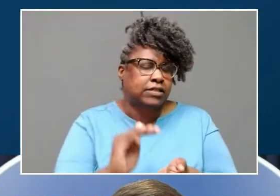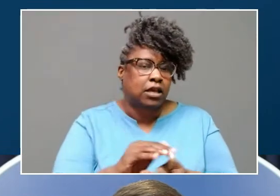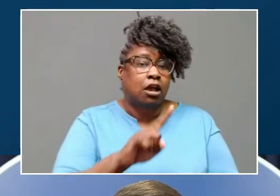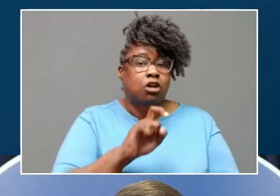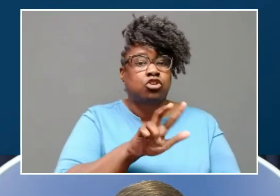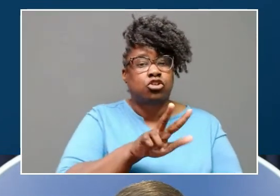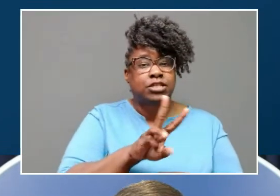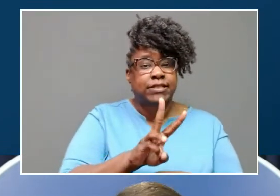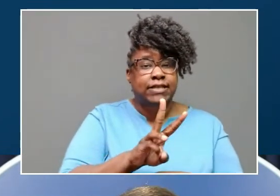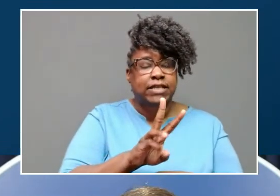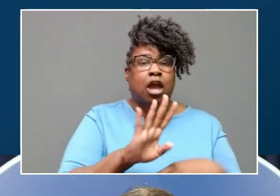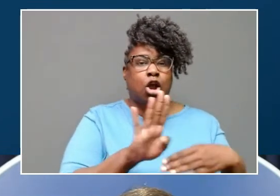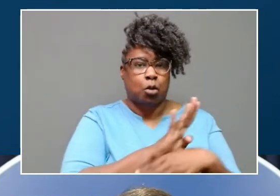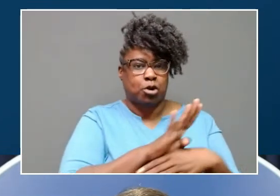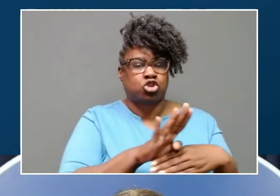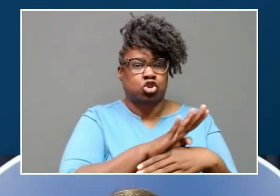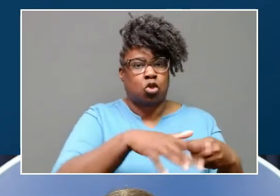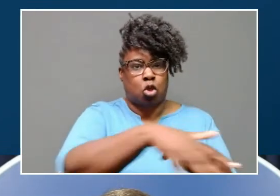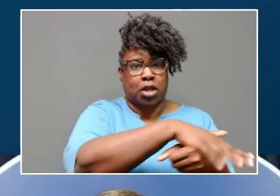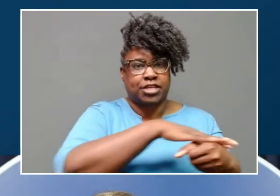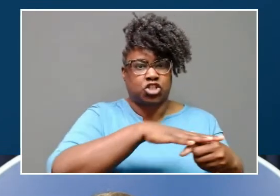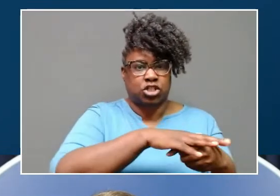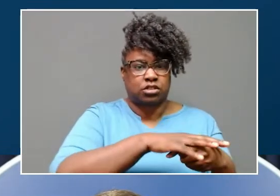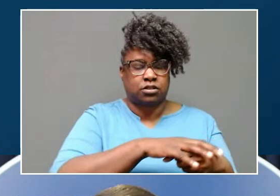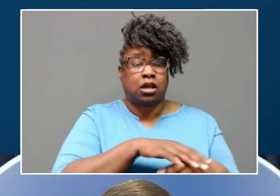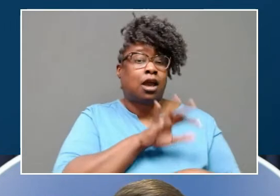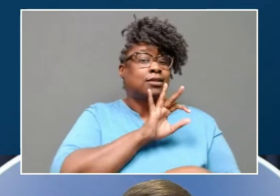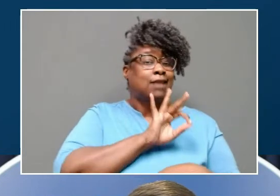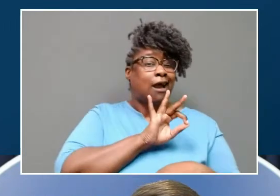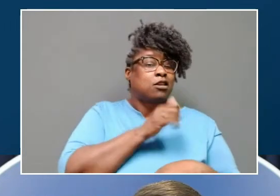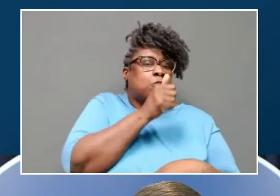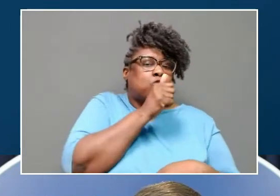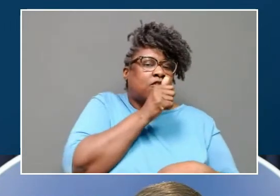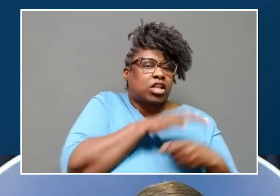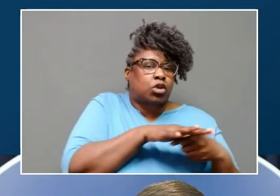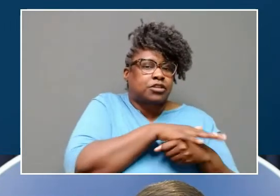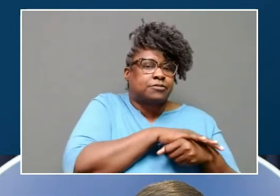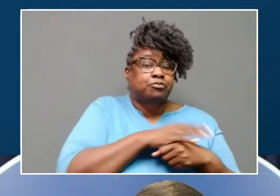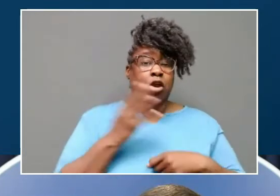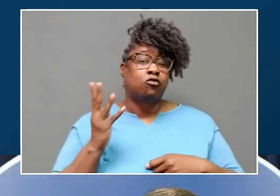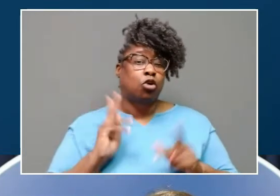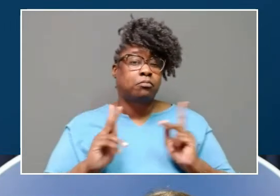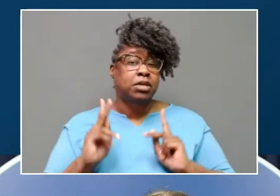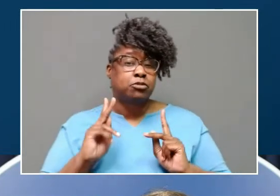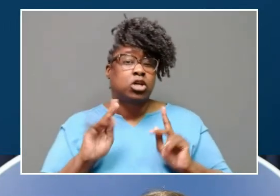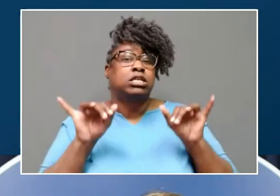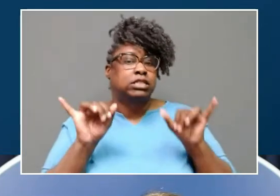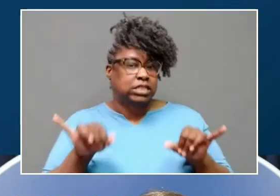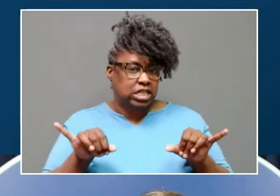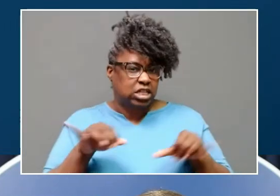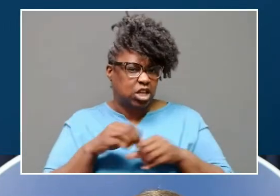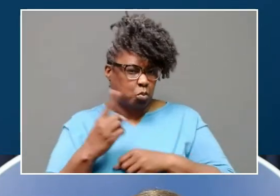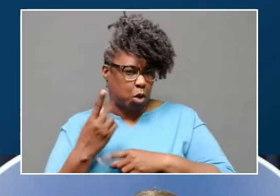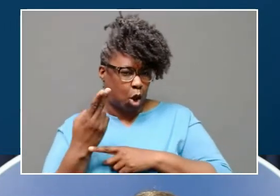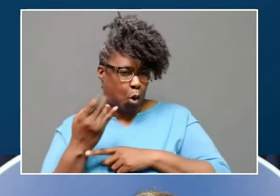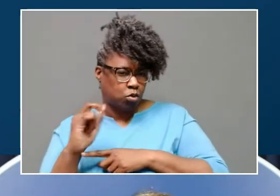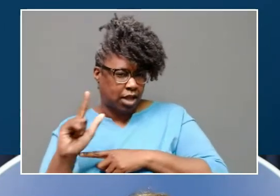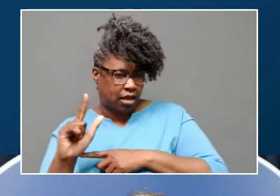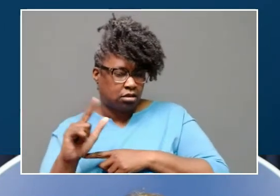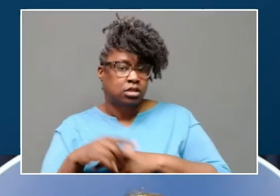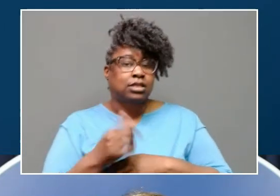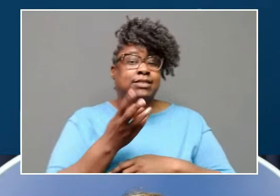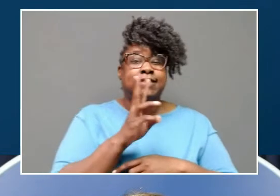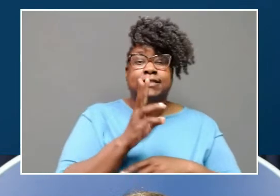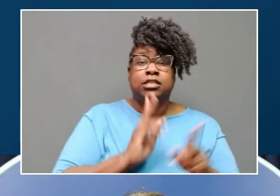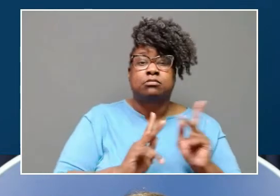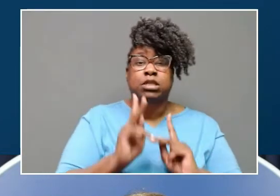locations, where the other 9 are in private locations. 4 people still sheltering in 1 hotel, and 16 people are sheltering